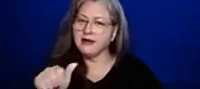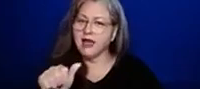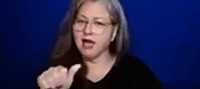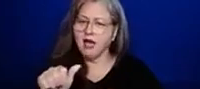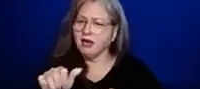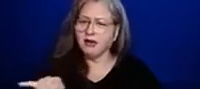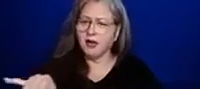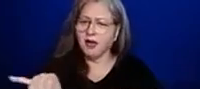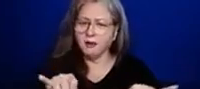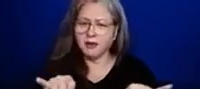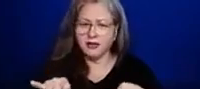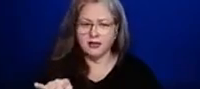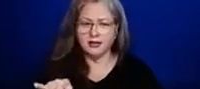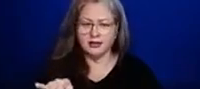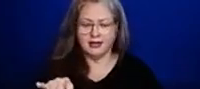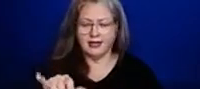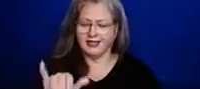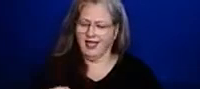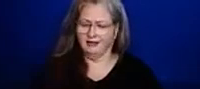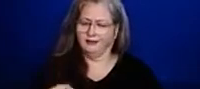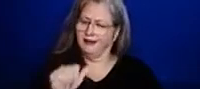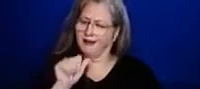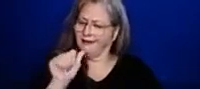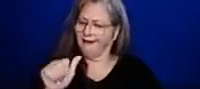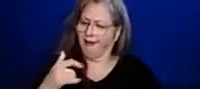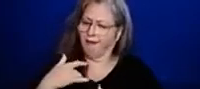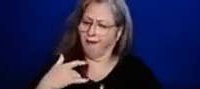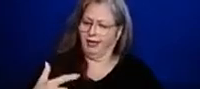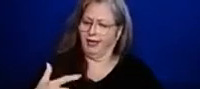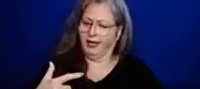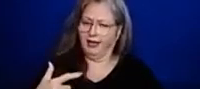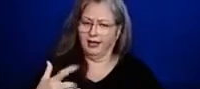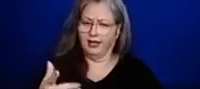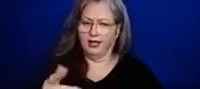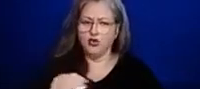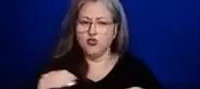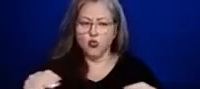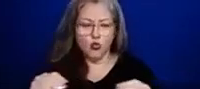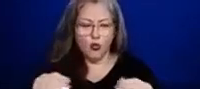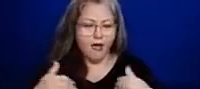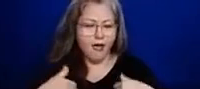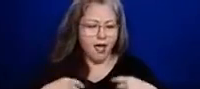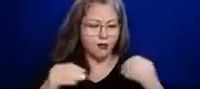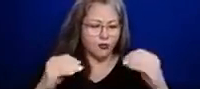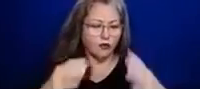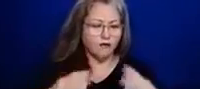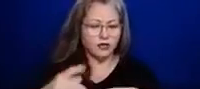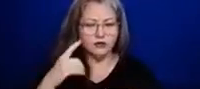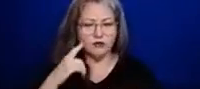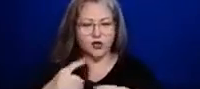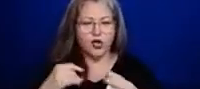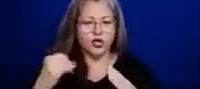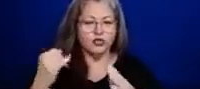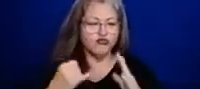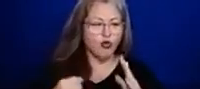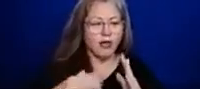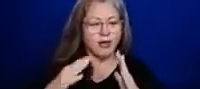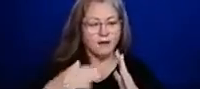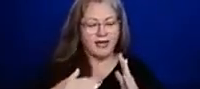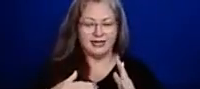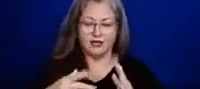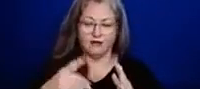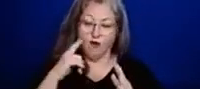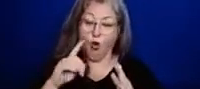Not common. You didn't do that, you know. You didn't. Yeah. Well, there were no professors of, you know, drawing and painting